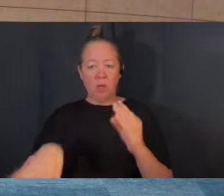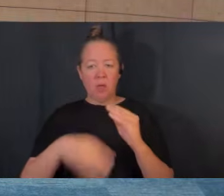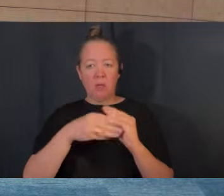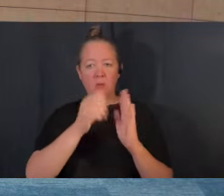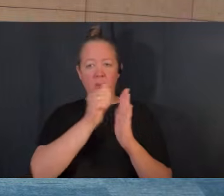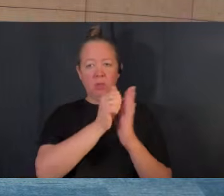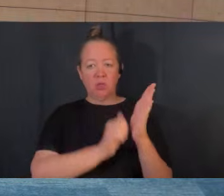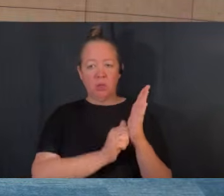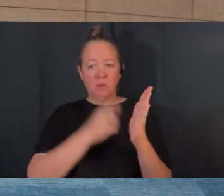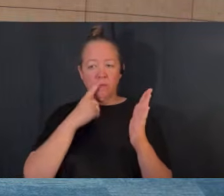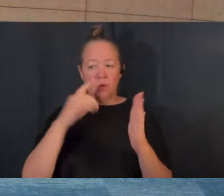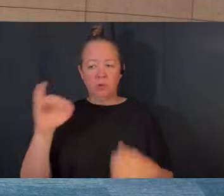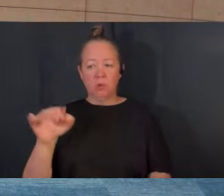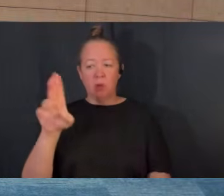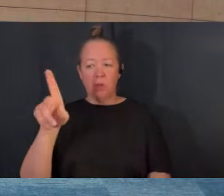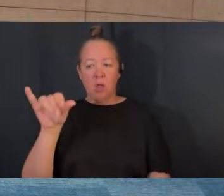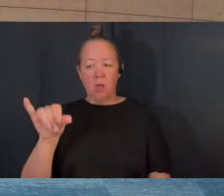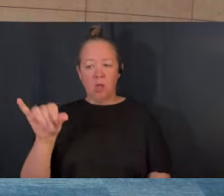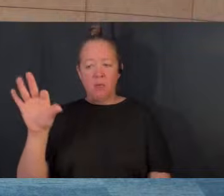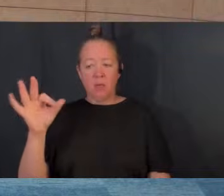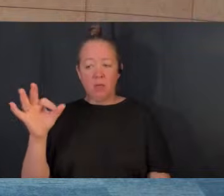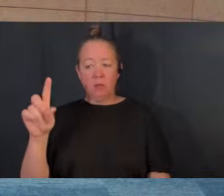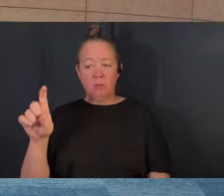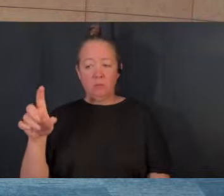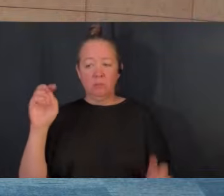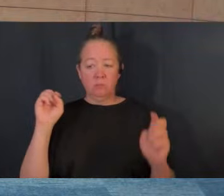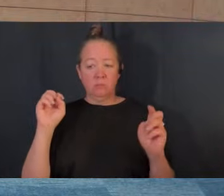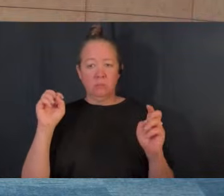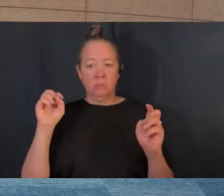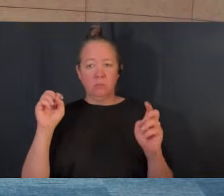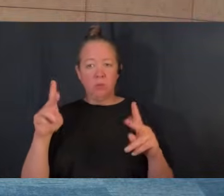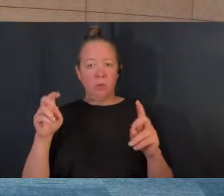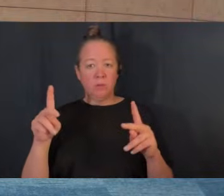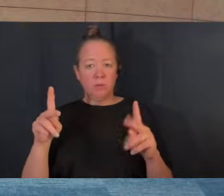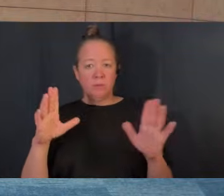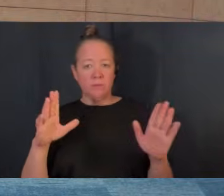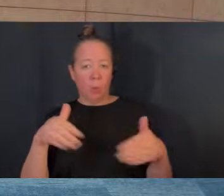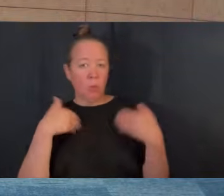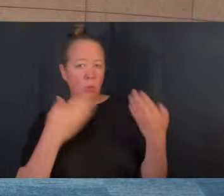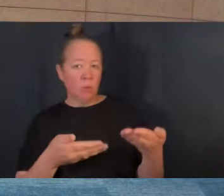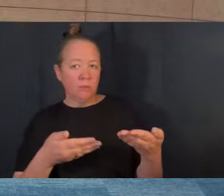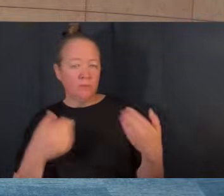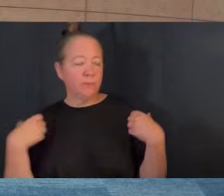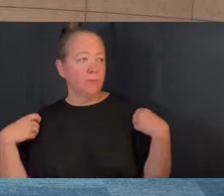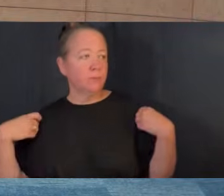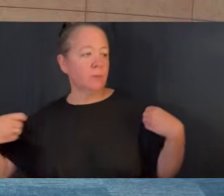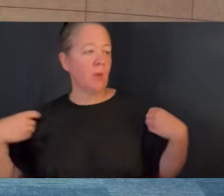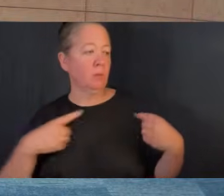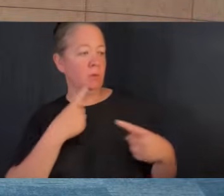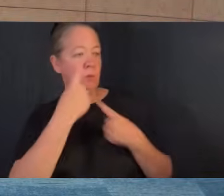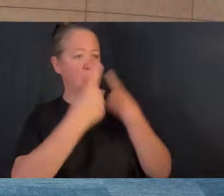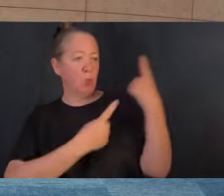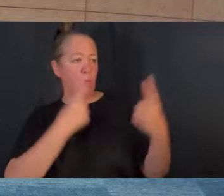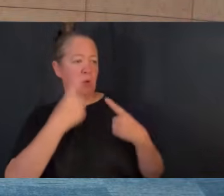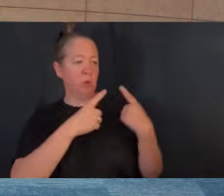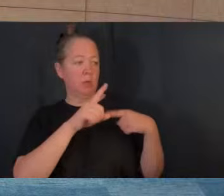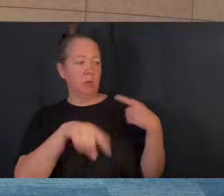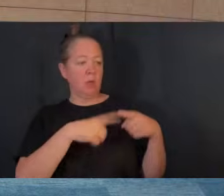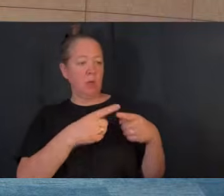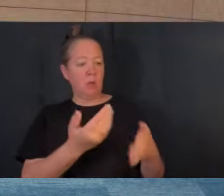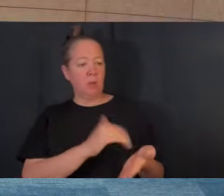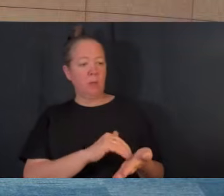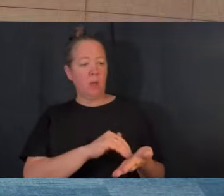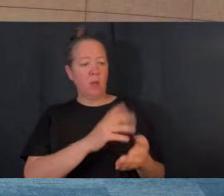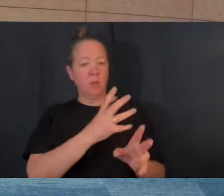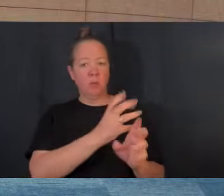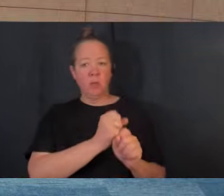Okay, moving on to, go ahead. Just wondering again about getting Verizon back here after we did